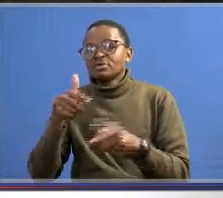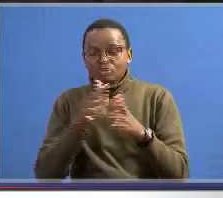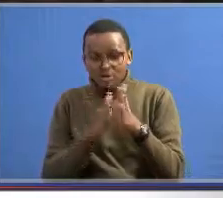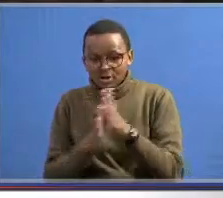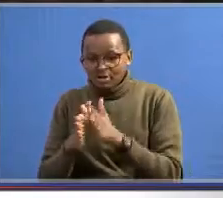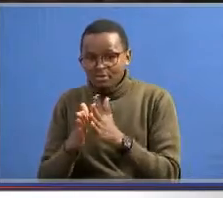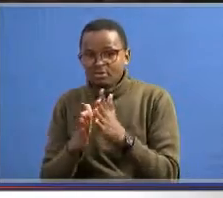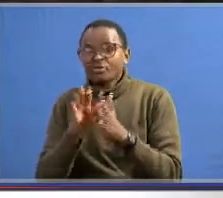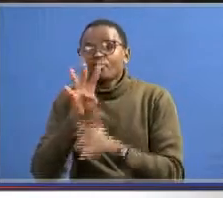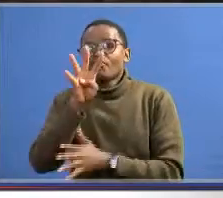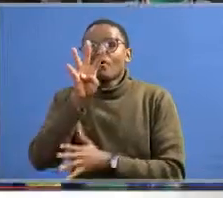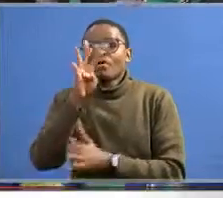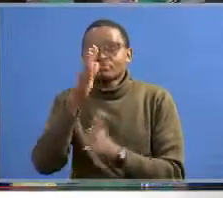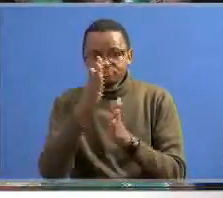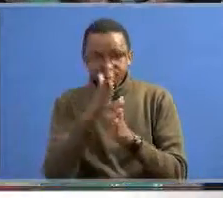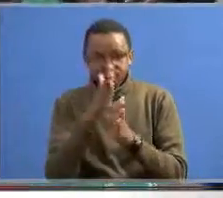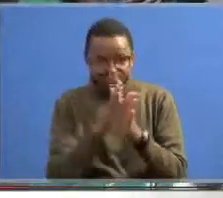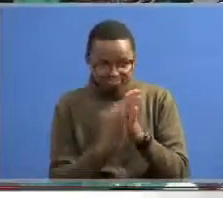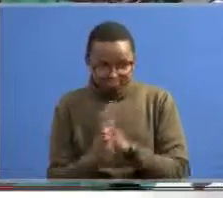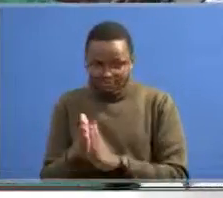them with the Big Four plan.